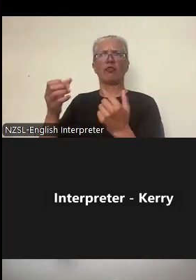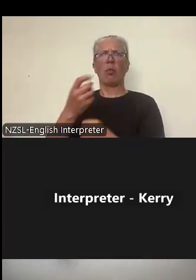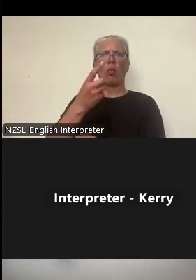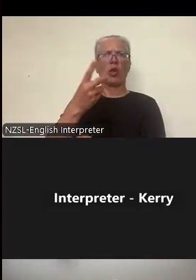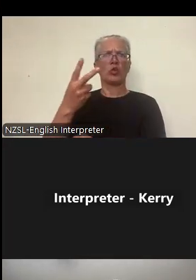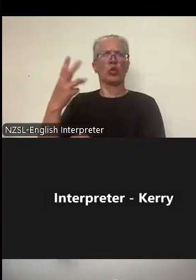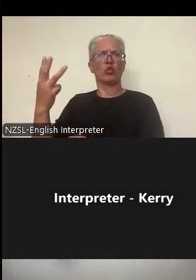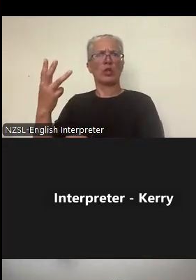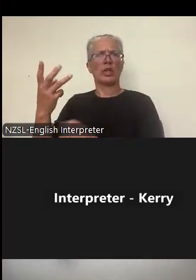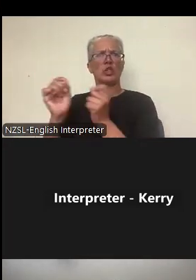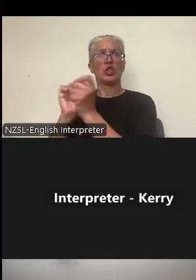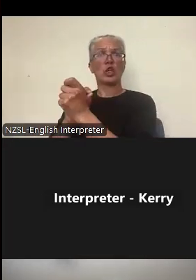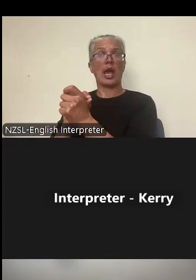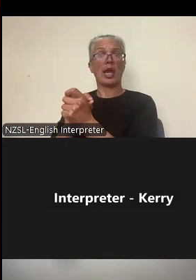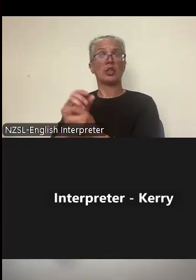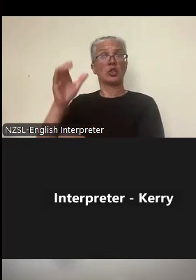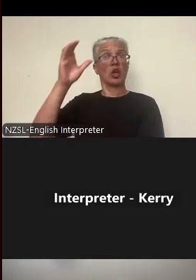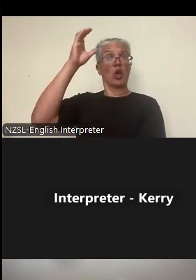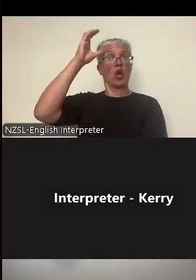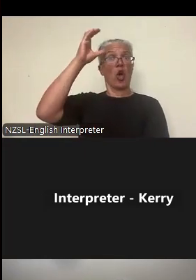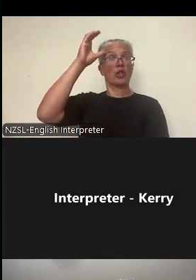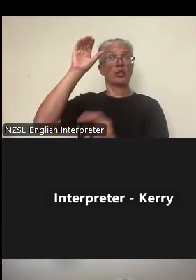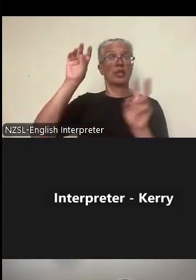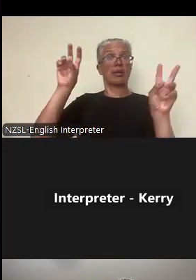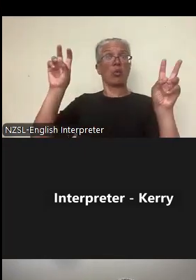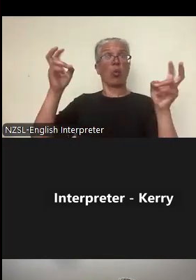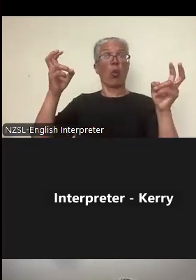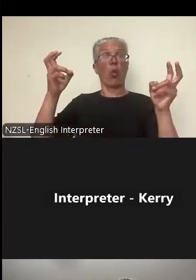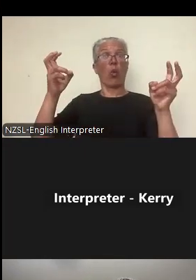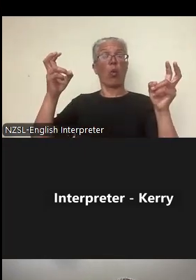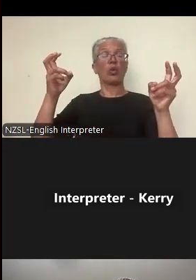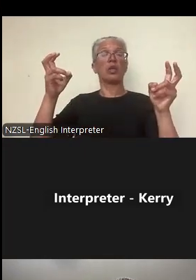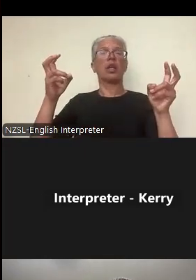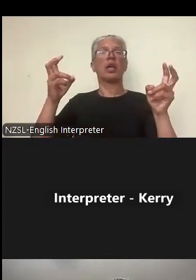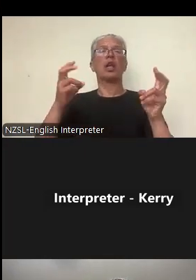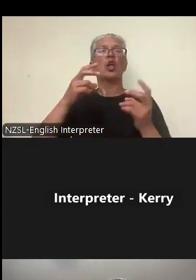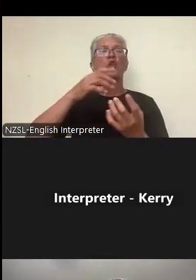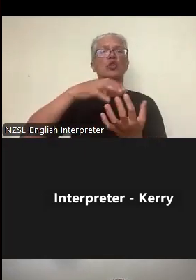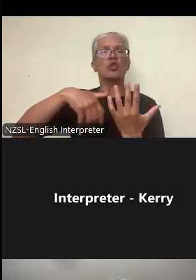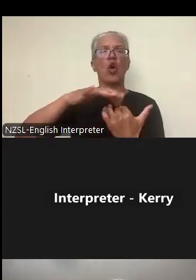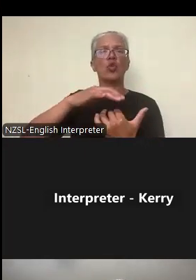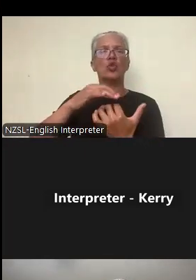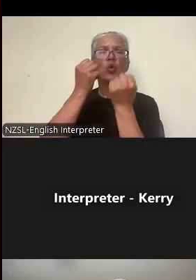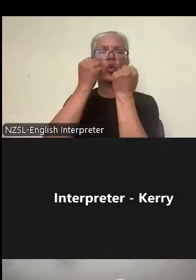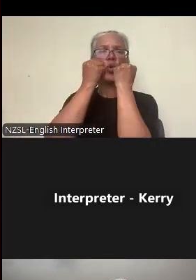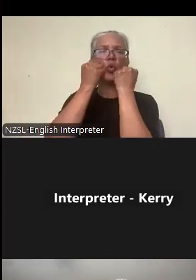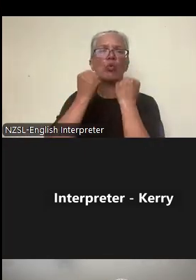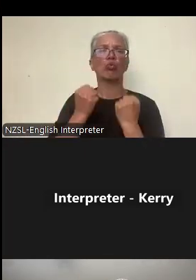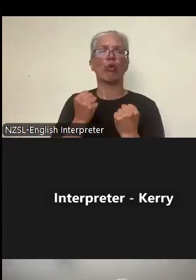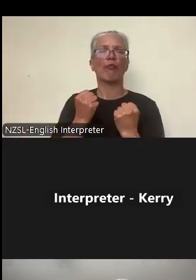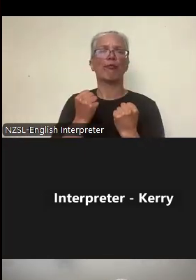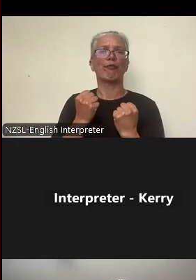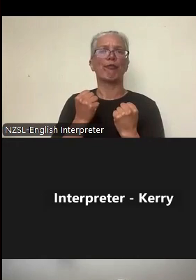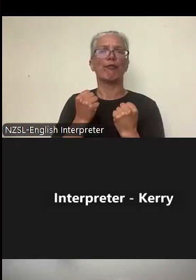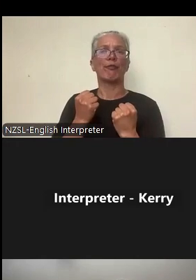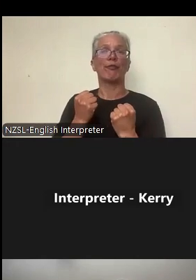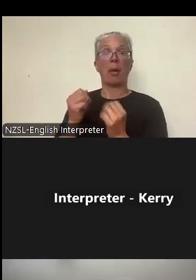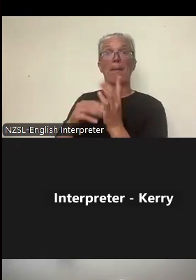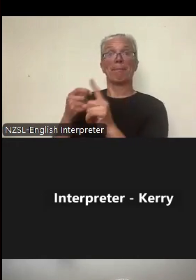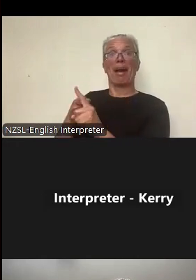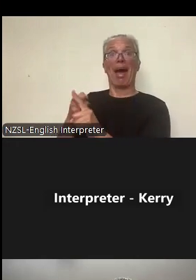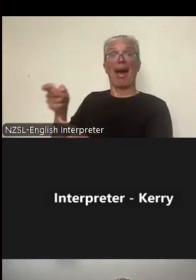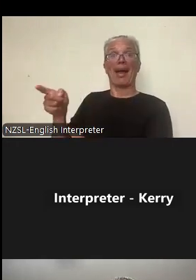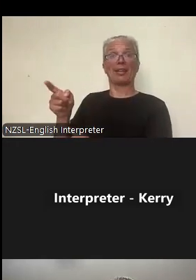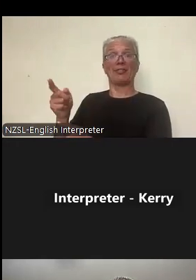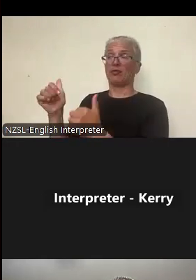concept called social proof. And Mark talked a little bit about this, but in my